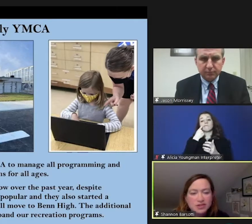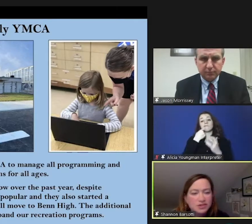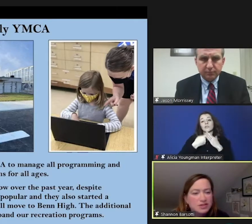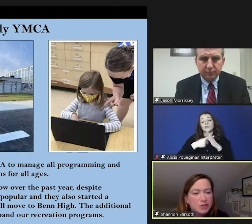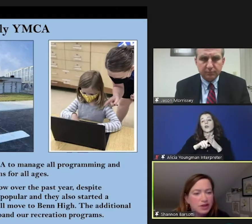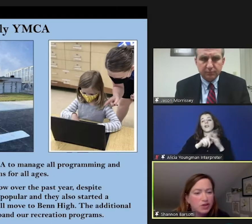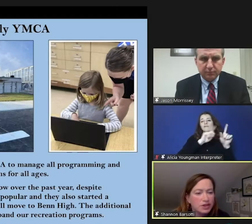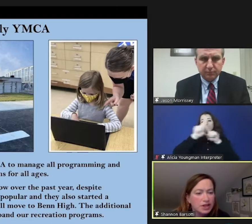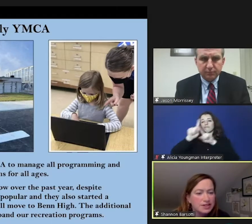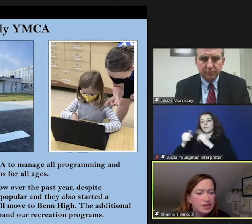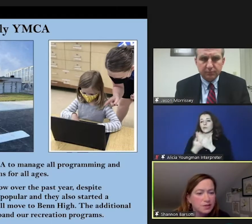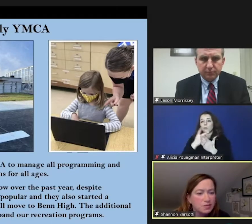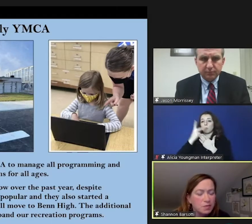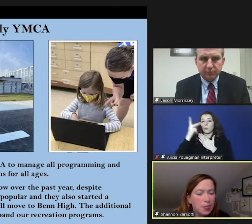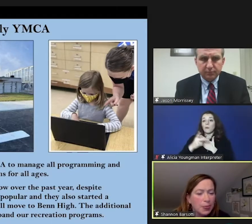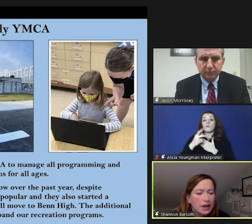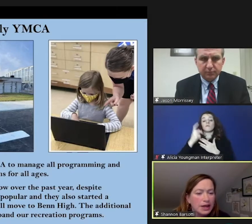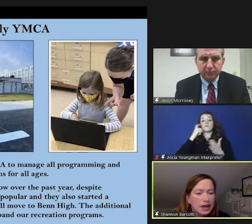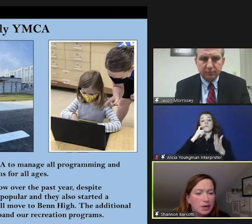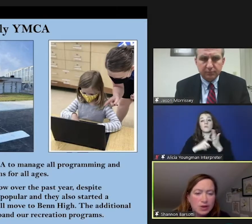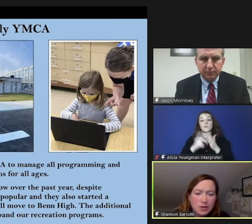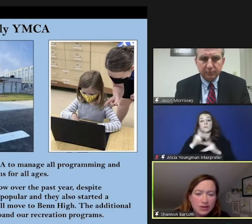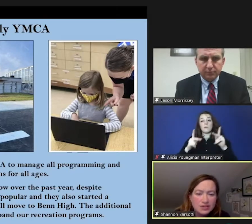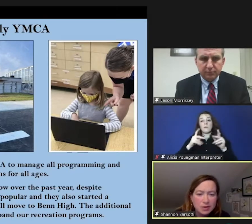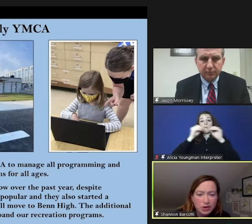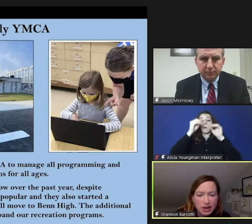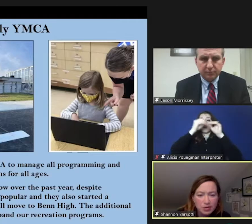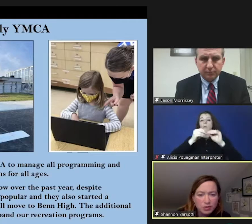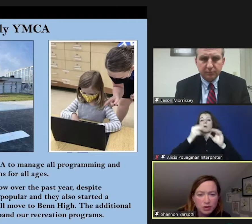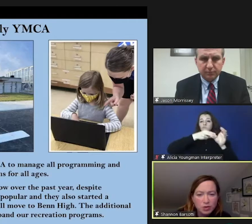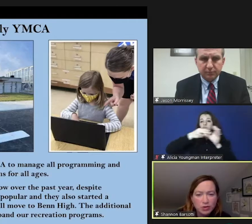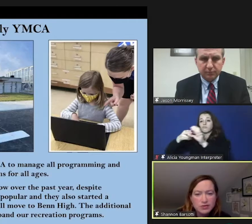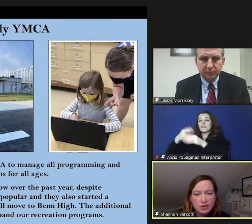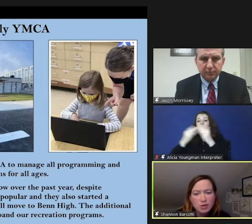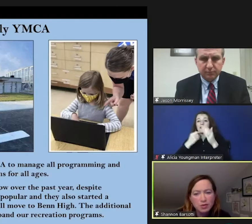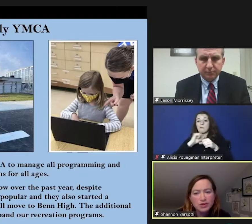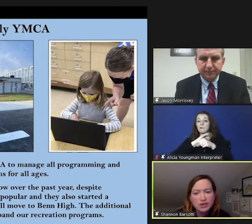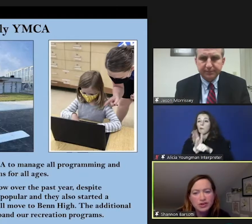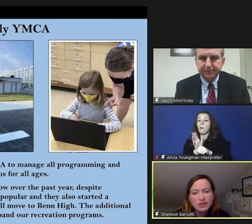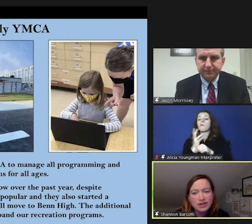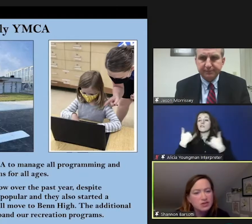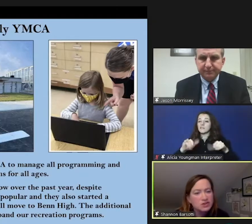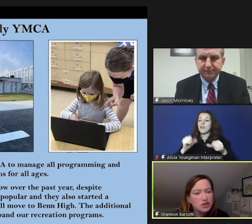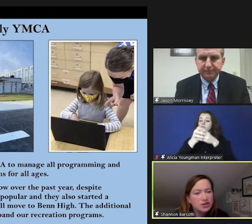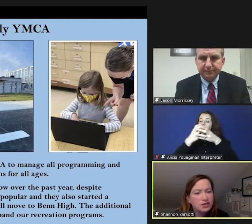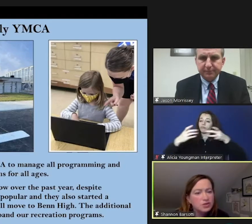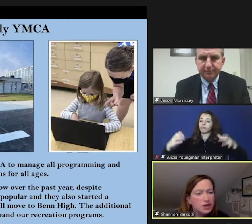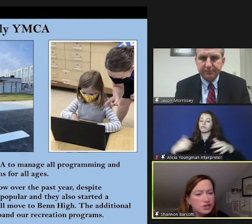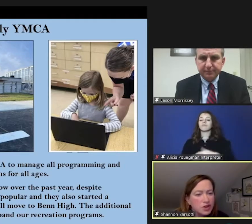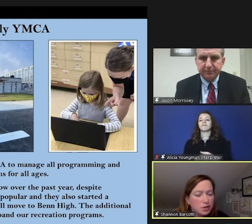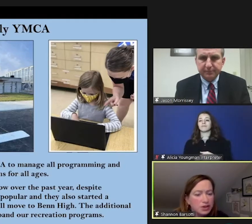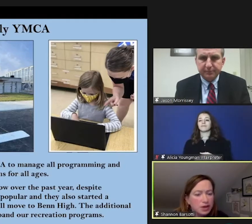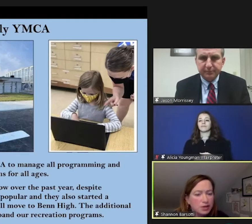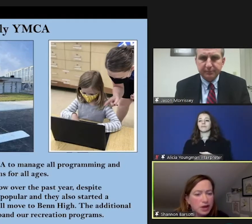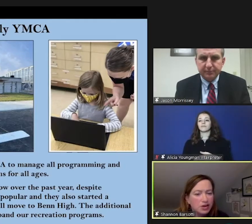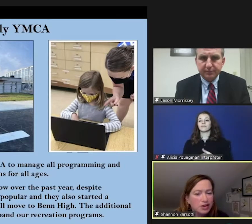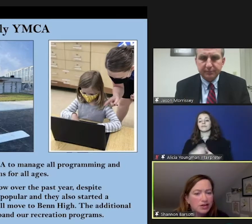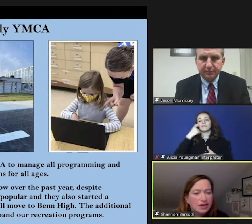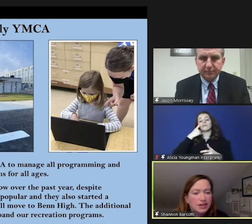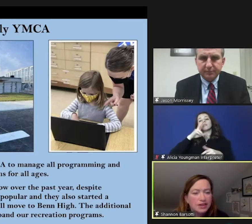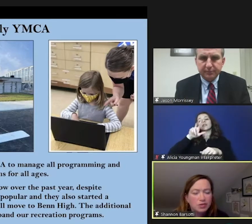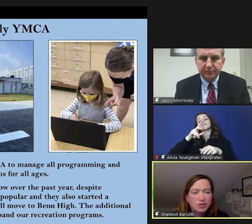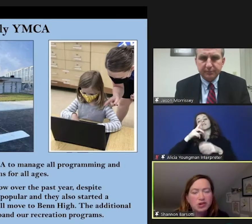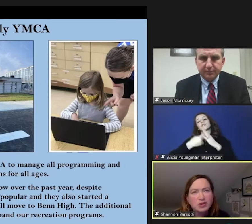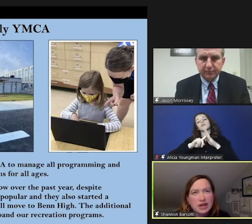the past year despite COVID-19. Camp Green Mountain Summer Camp at Willow Park was very popular, and they also started a school-age hub at Lake